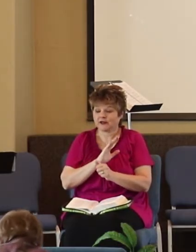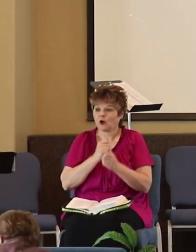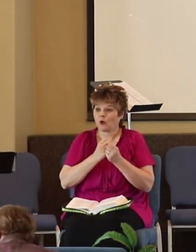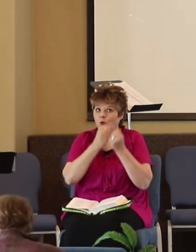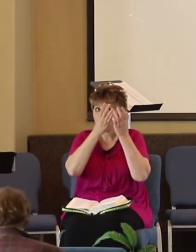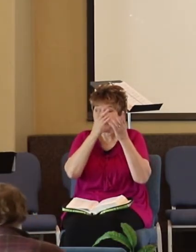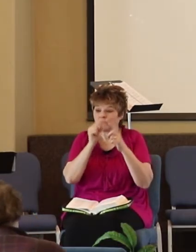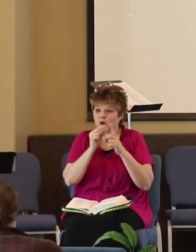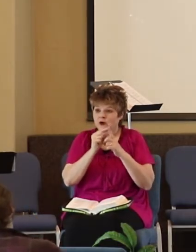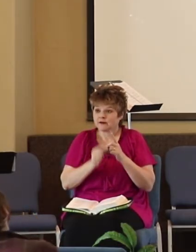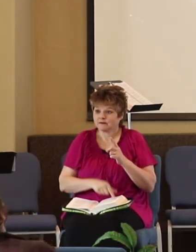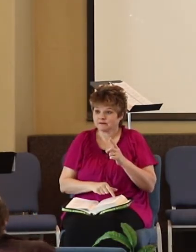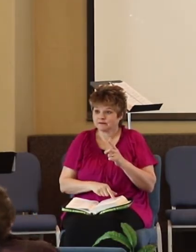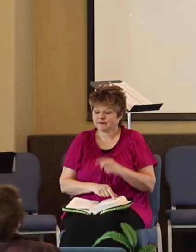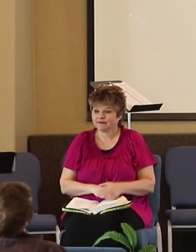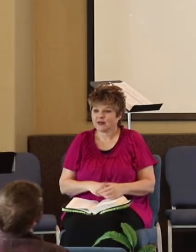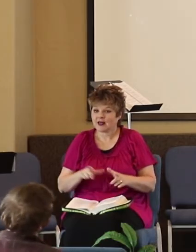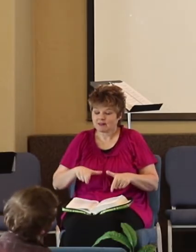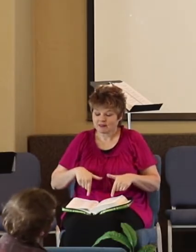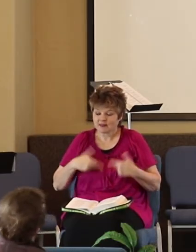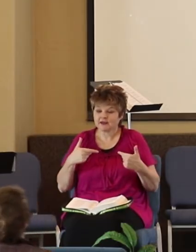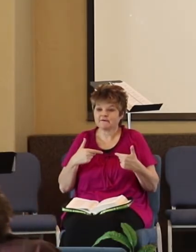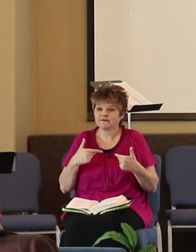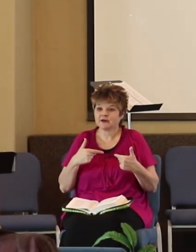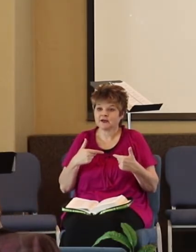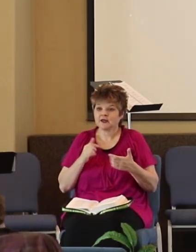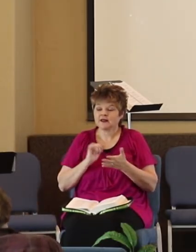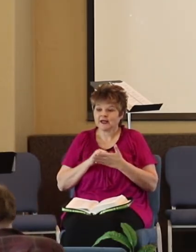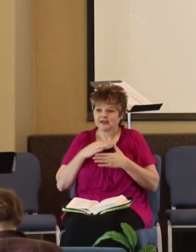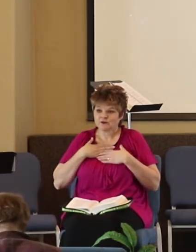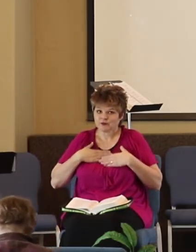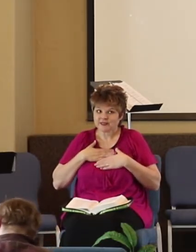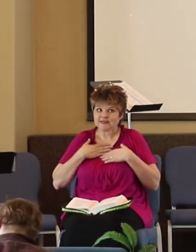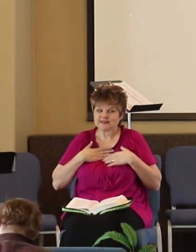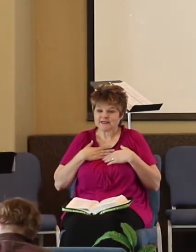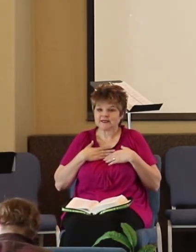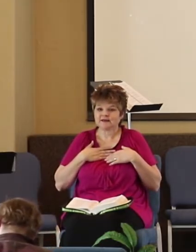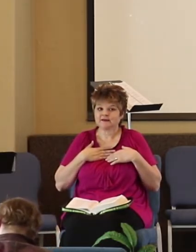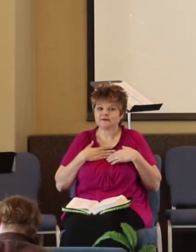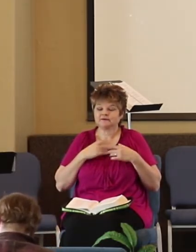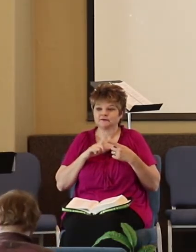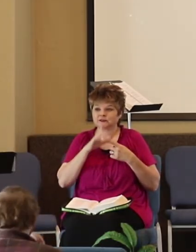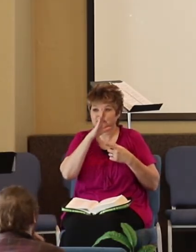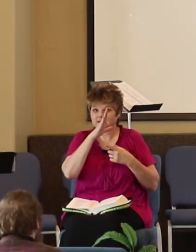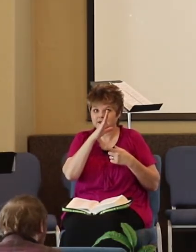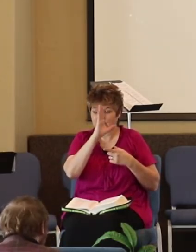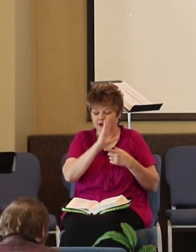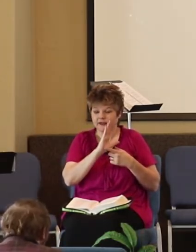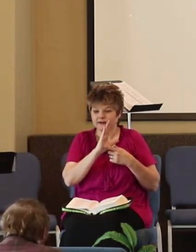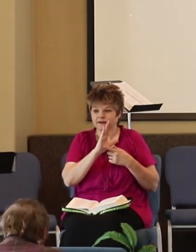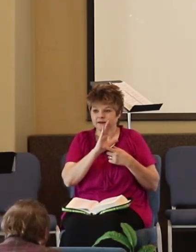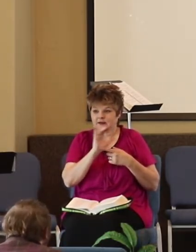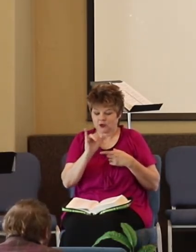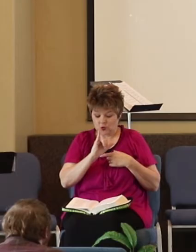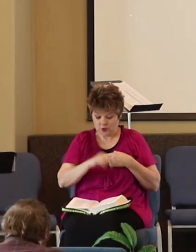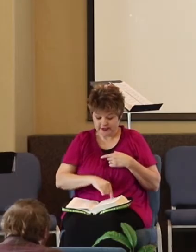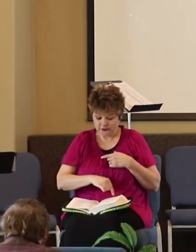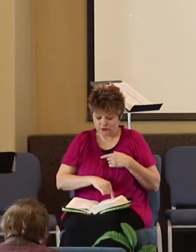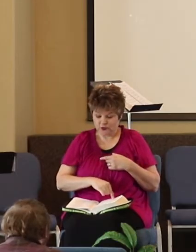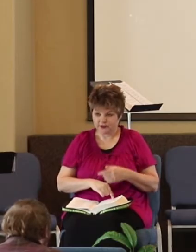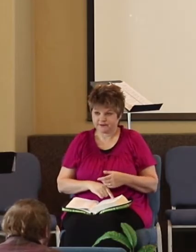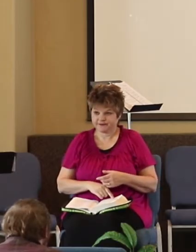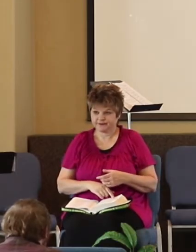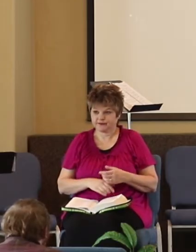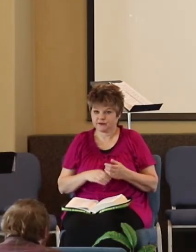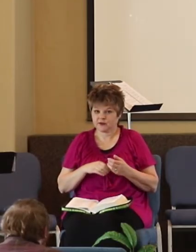Obey the word. Live a life that is pleasing to God according to his word. Colossians